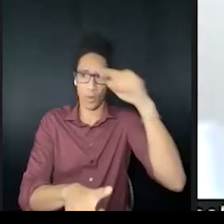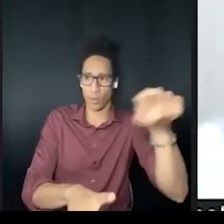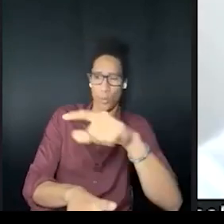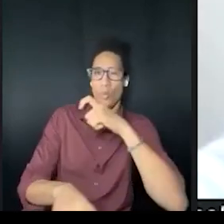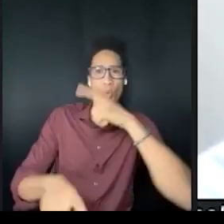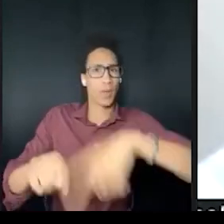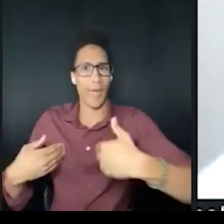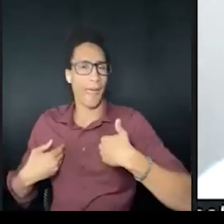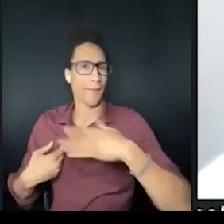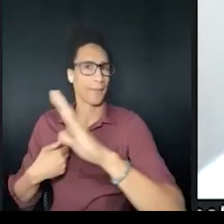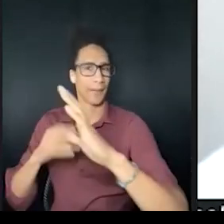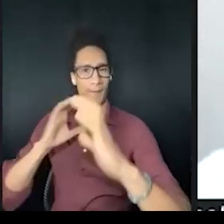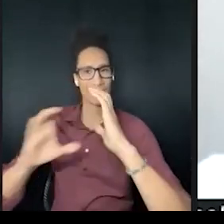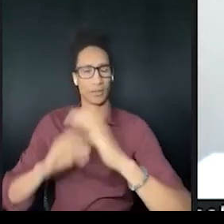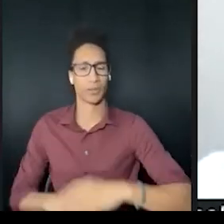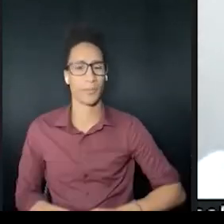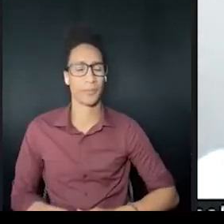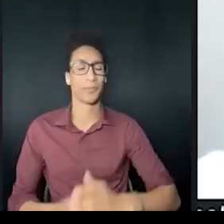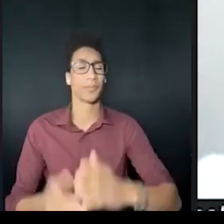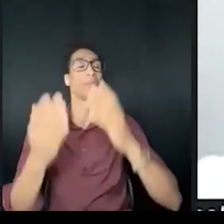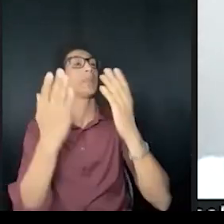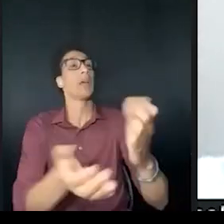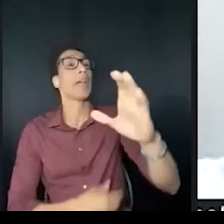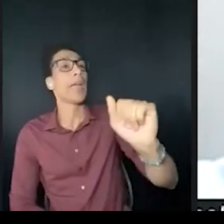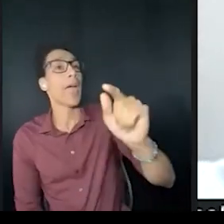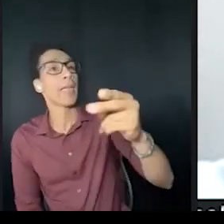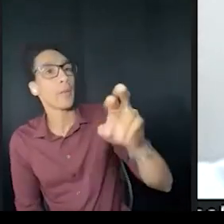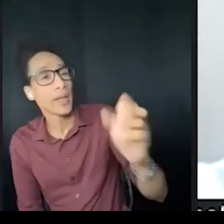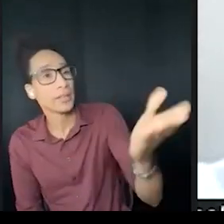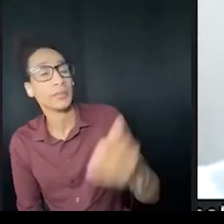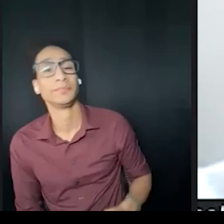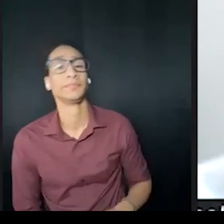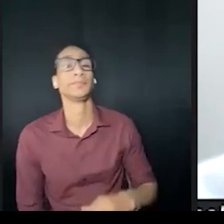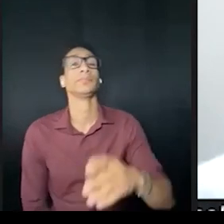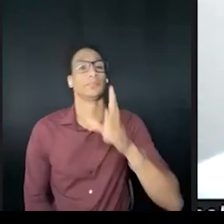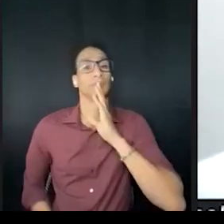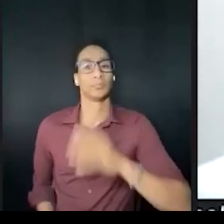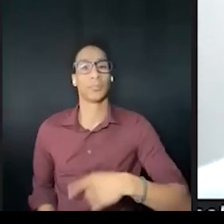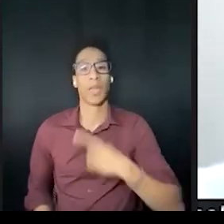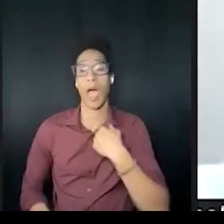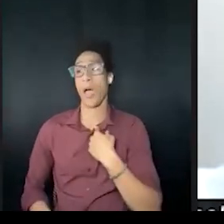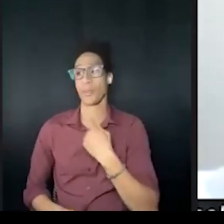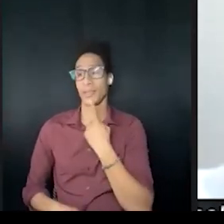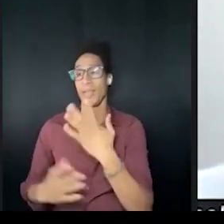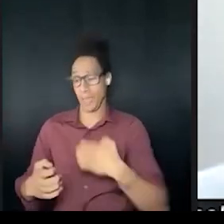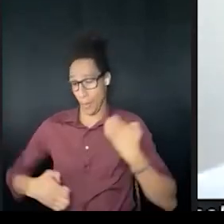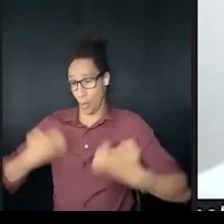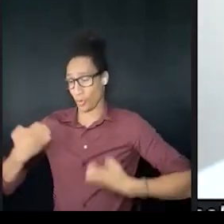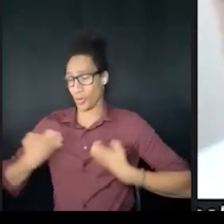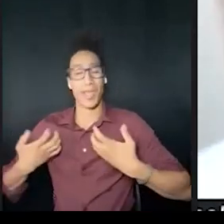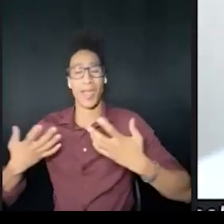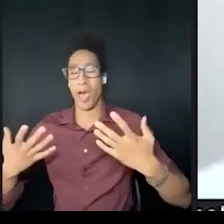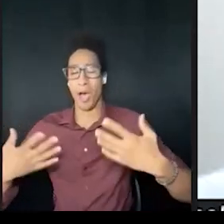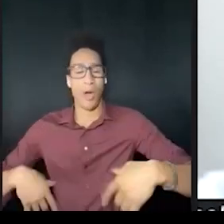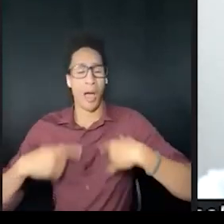Thank you so much, Ms. Pratt. I will say emotionally, I am a wreck right now. Okay. What I would